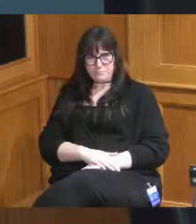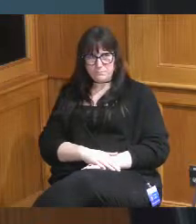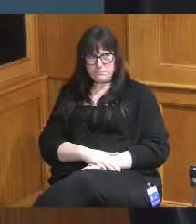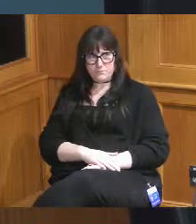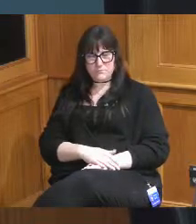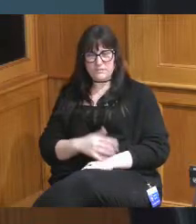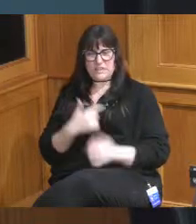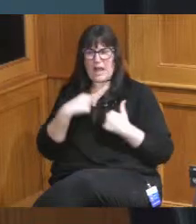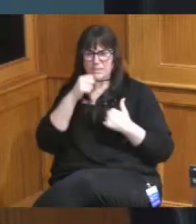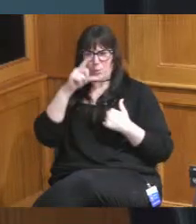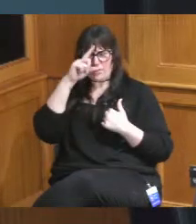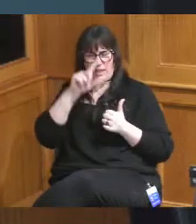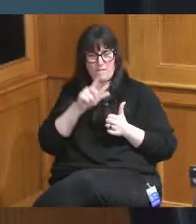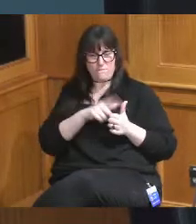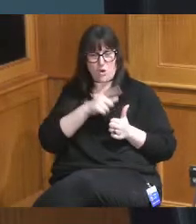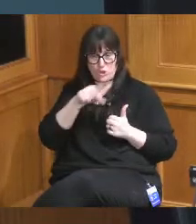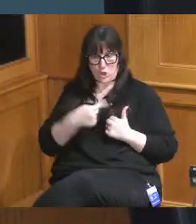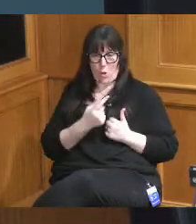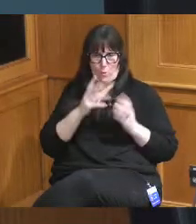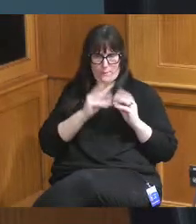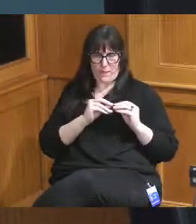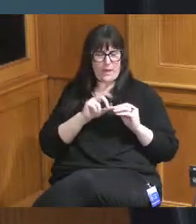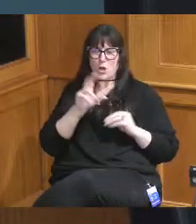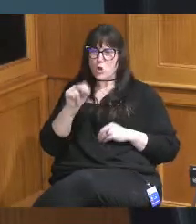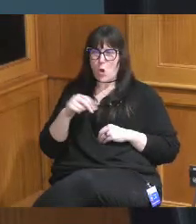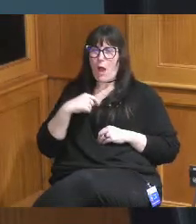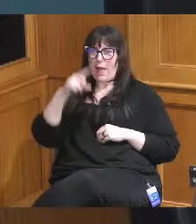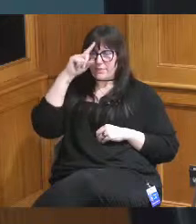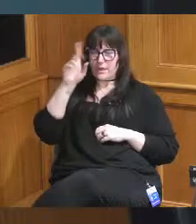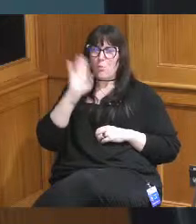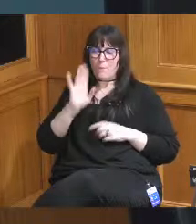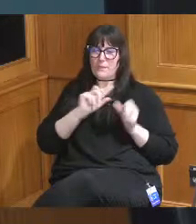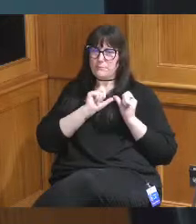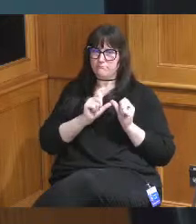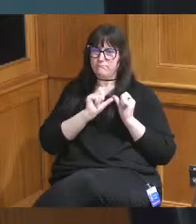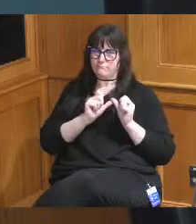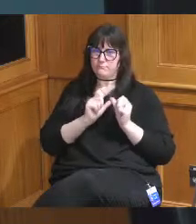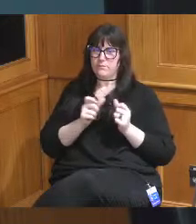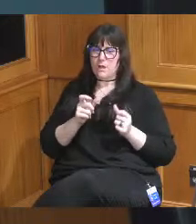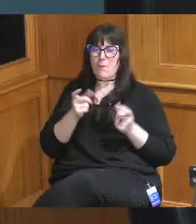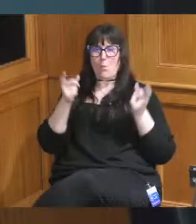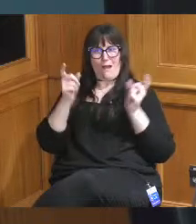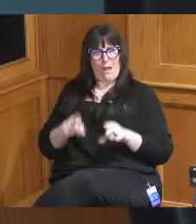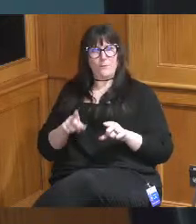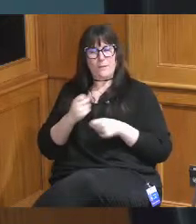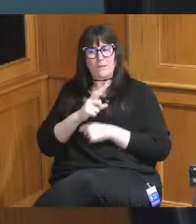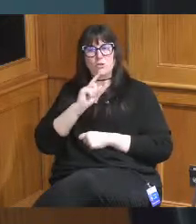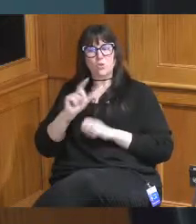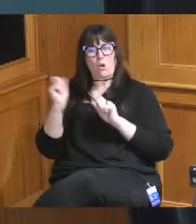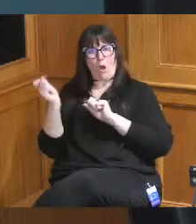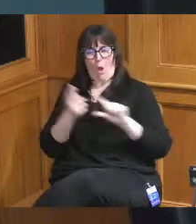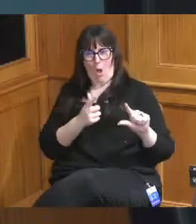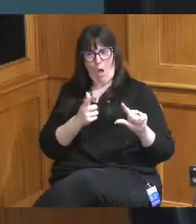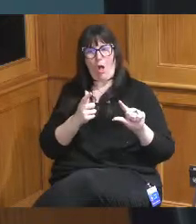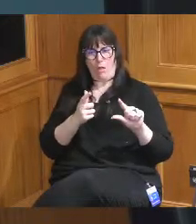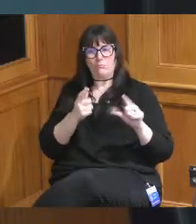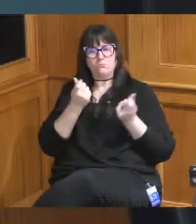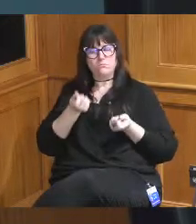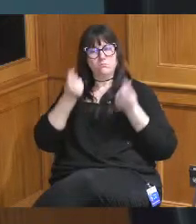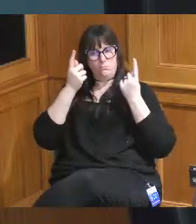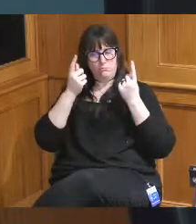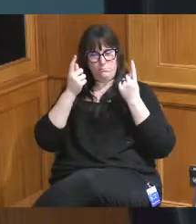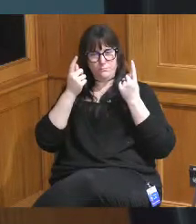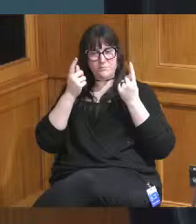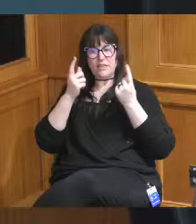but rather the beginning of an ongoing conversation about what happened, make sure we all have the same information, and then as the investigations